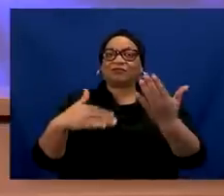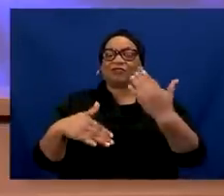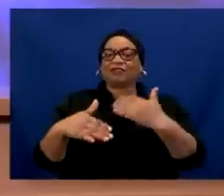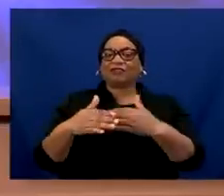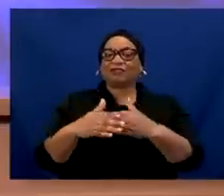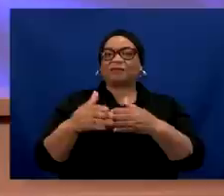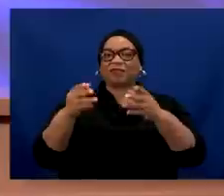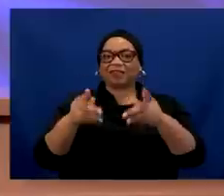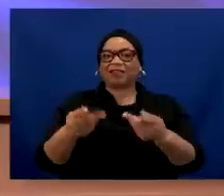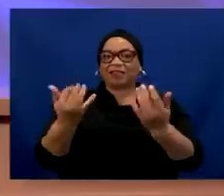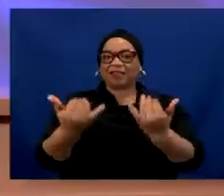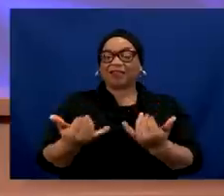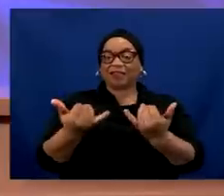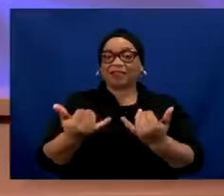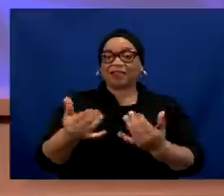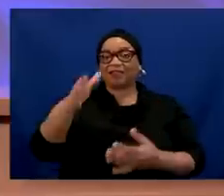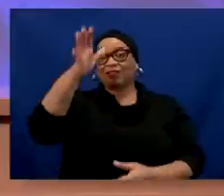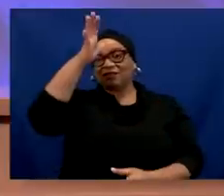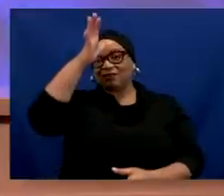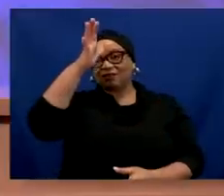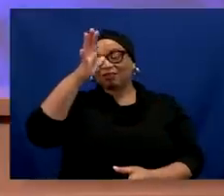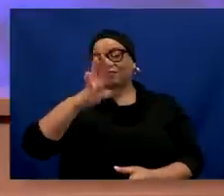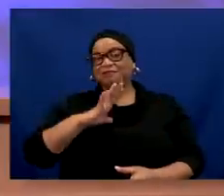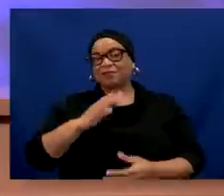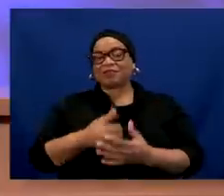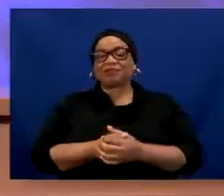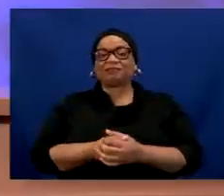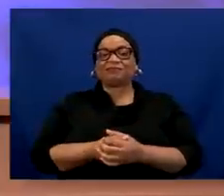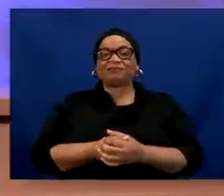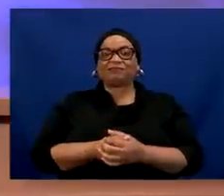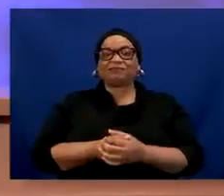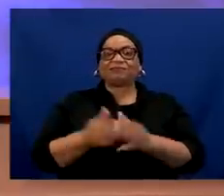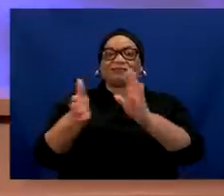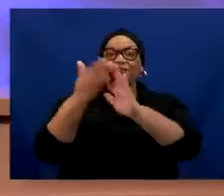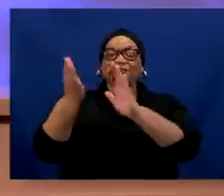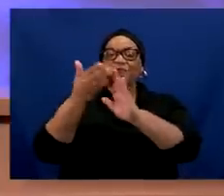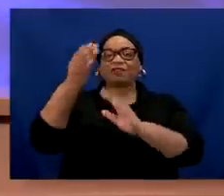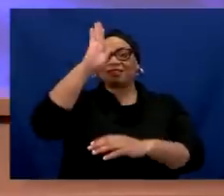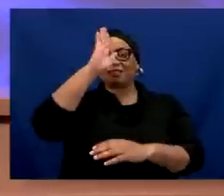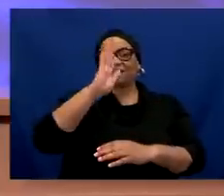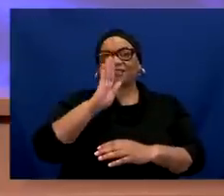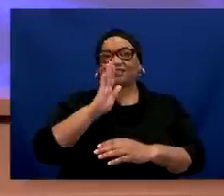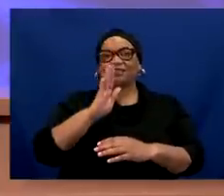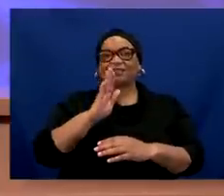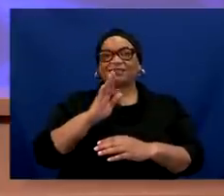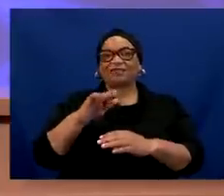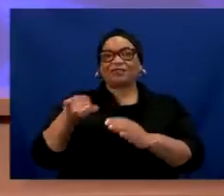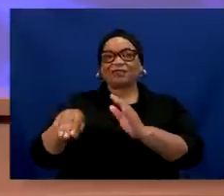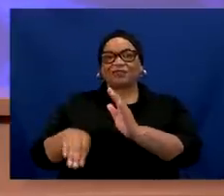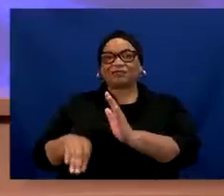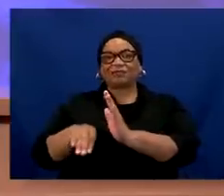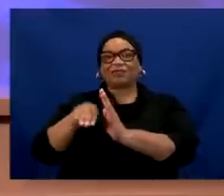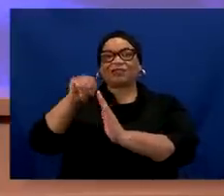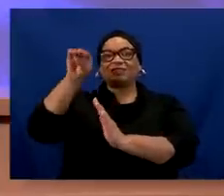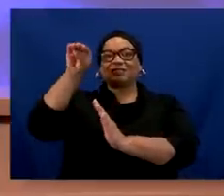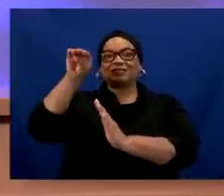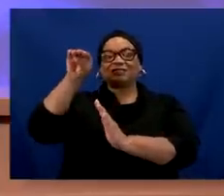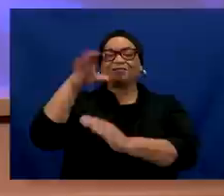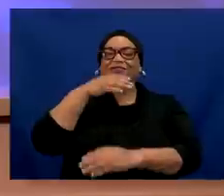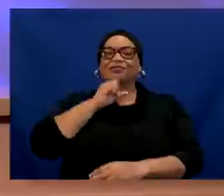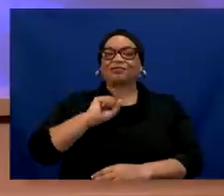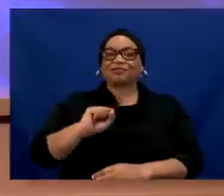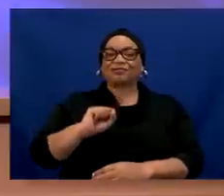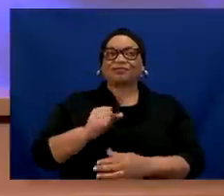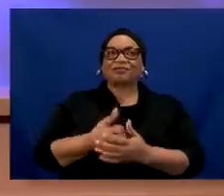God bless you, my brothers. Make your way on down this way. Praise God for you. from the youngest to the eldest. God bless you.